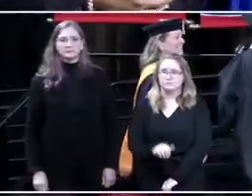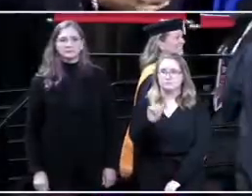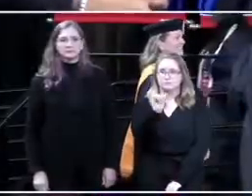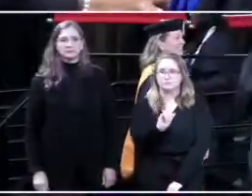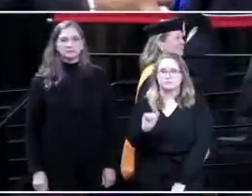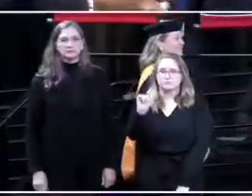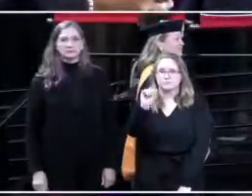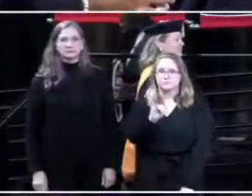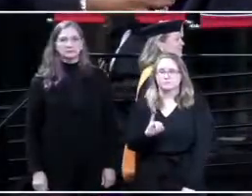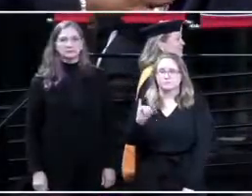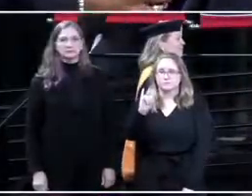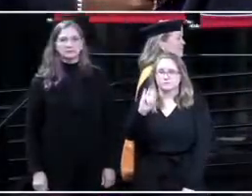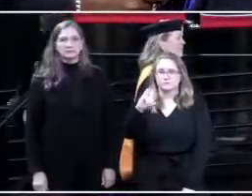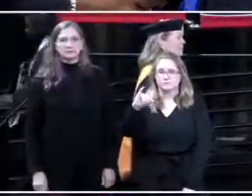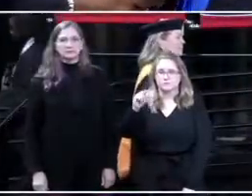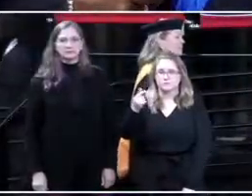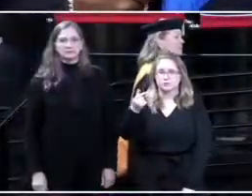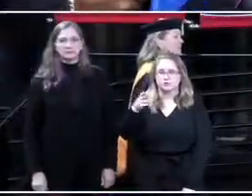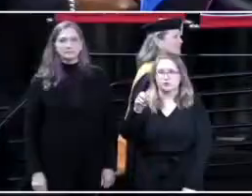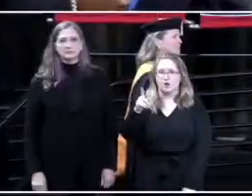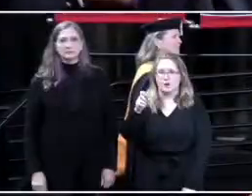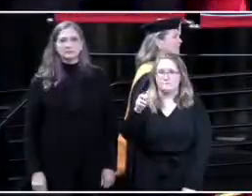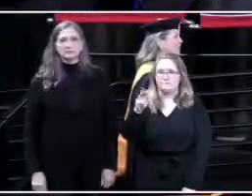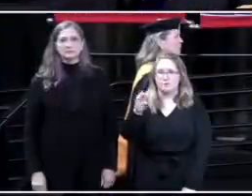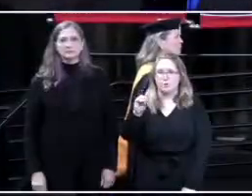Alejandra Isabel Geronimo.